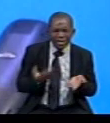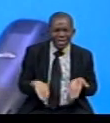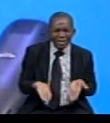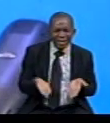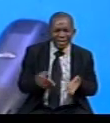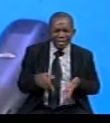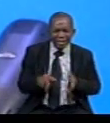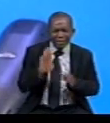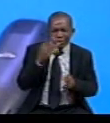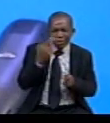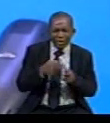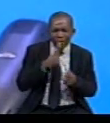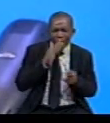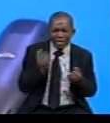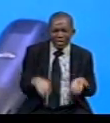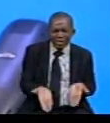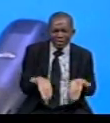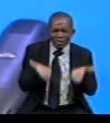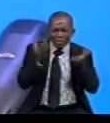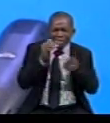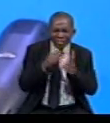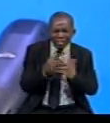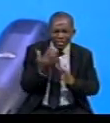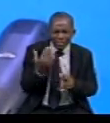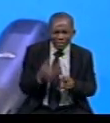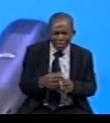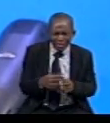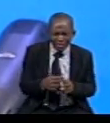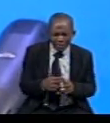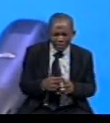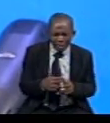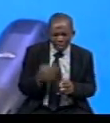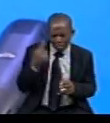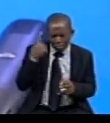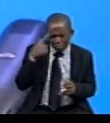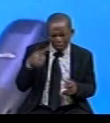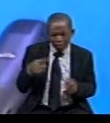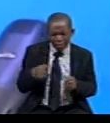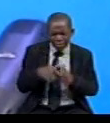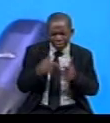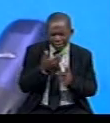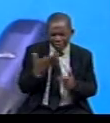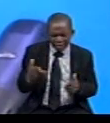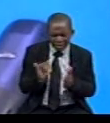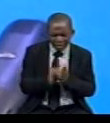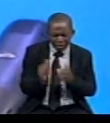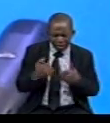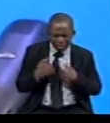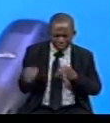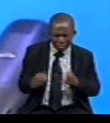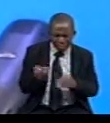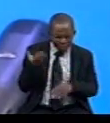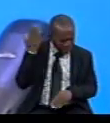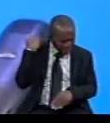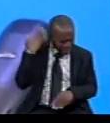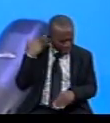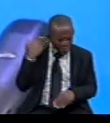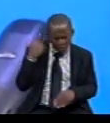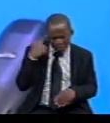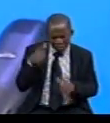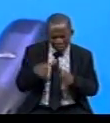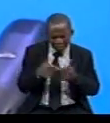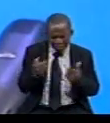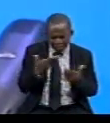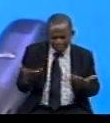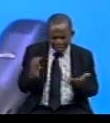Jesus' name. For the things You have done in the past, for the things You are doing